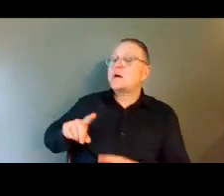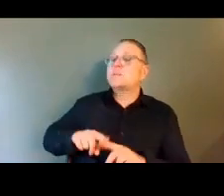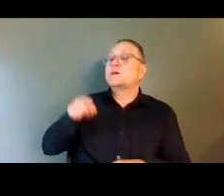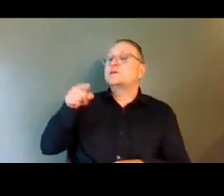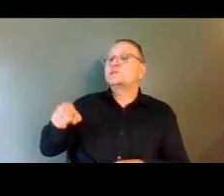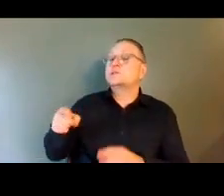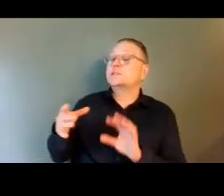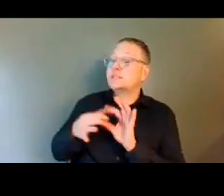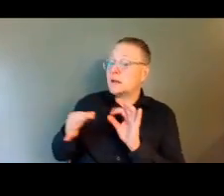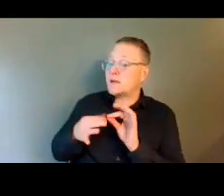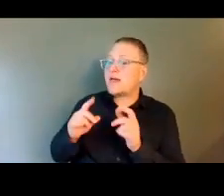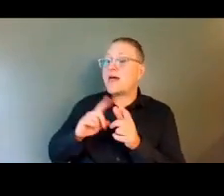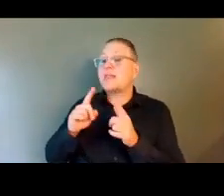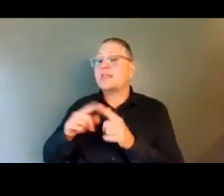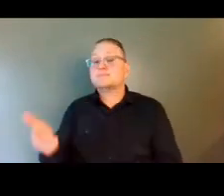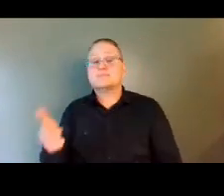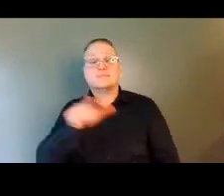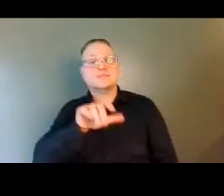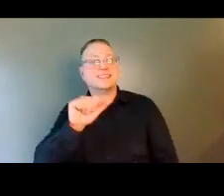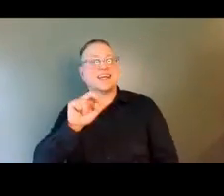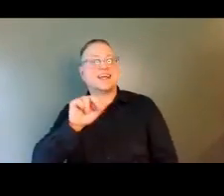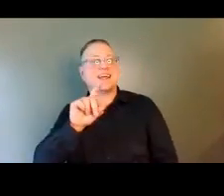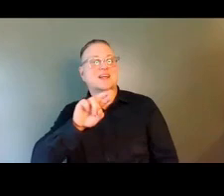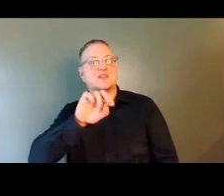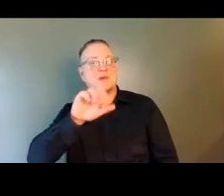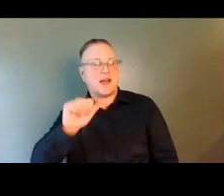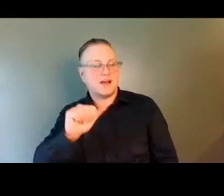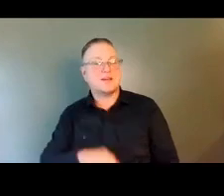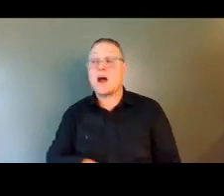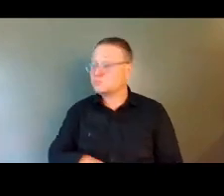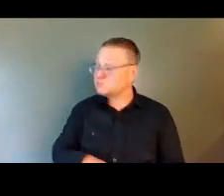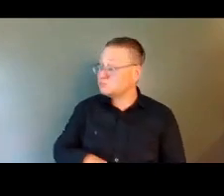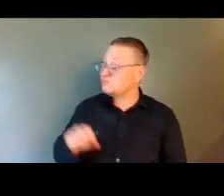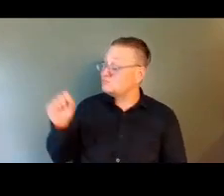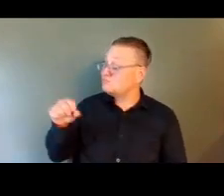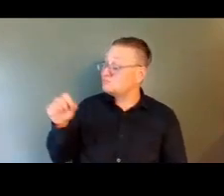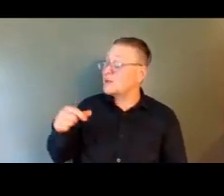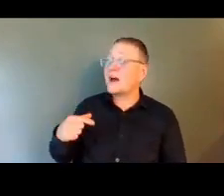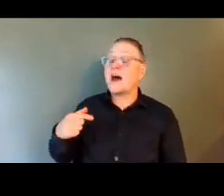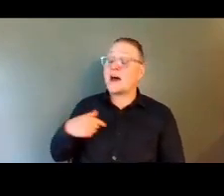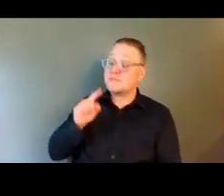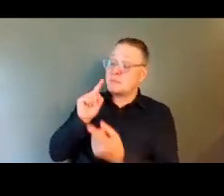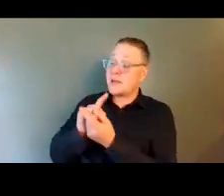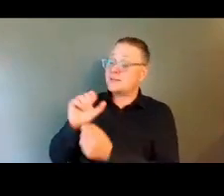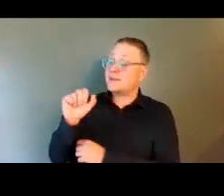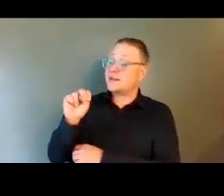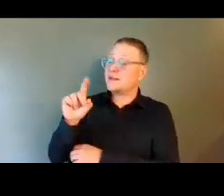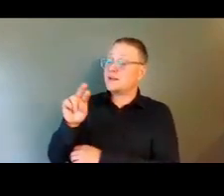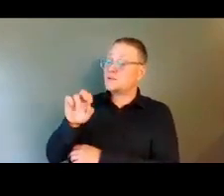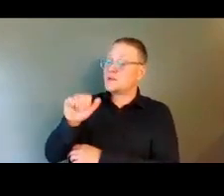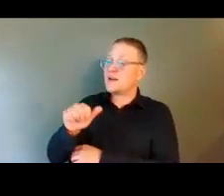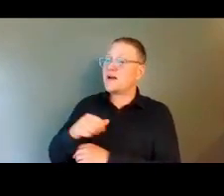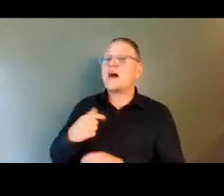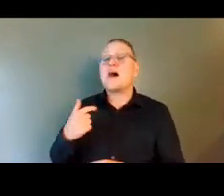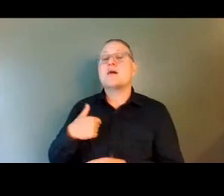So. Okay. And Andrea and I have met, and one of the things that I'm involved in an employee resource group at the Department of